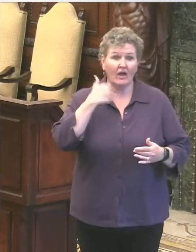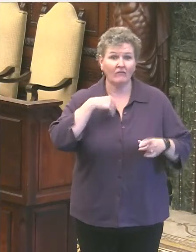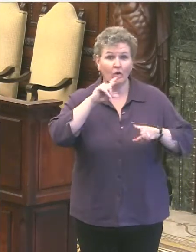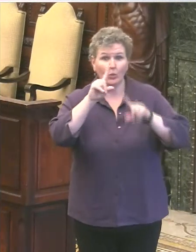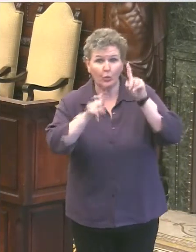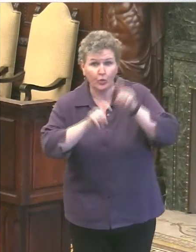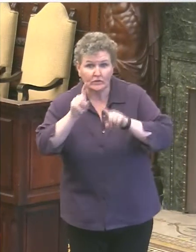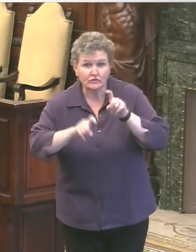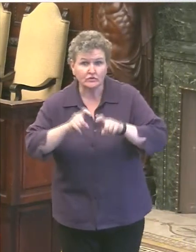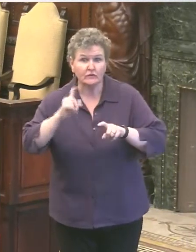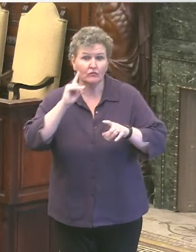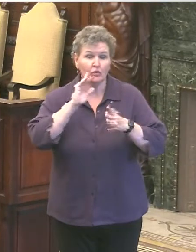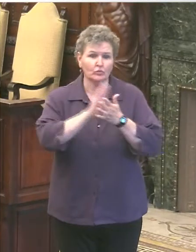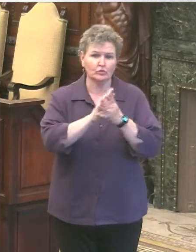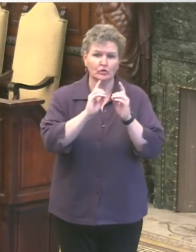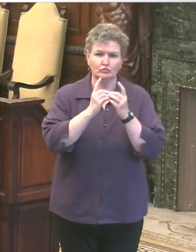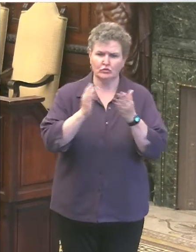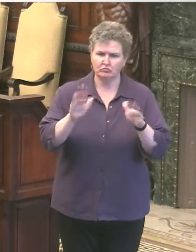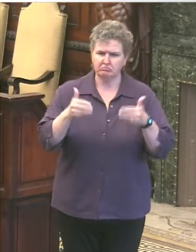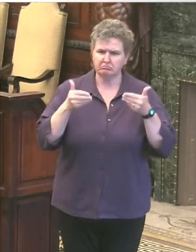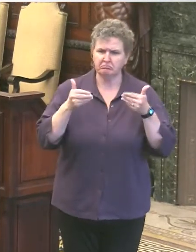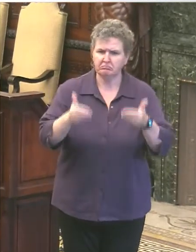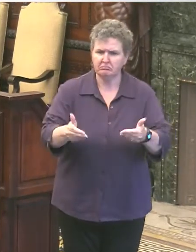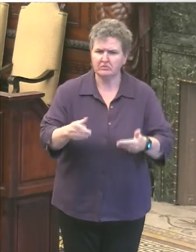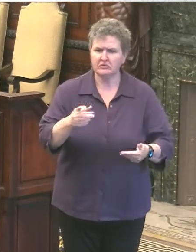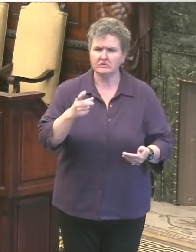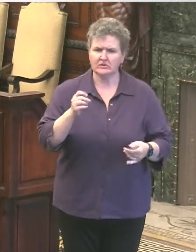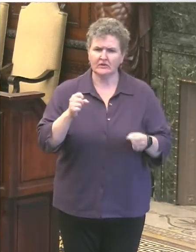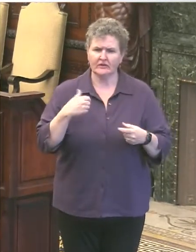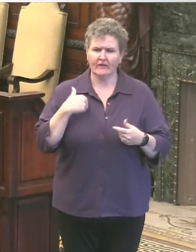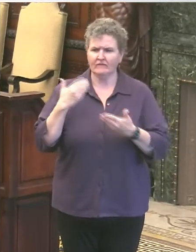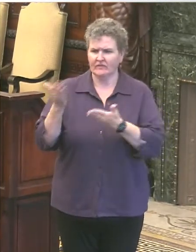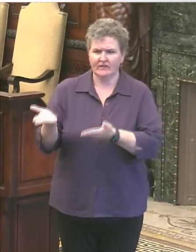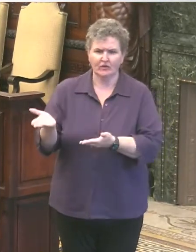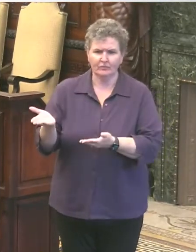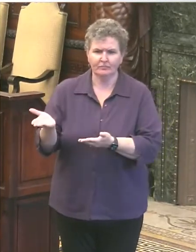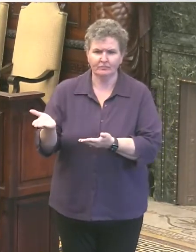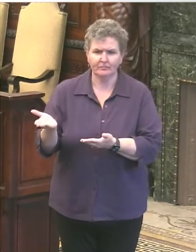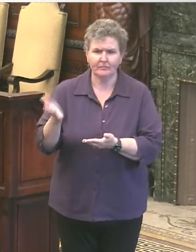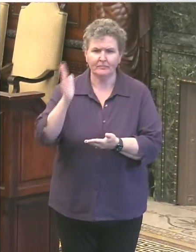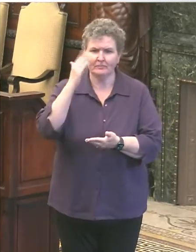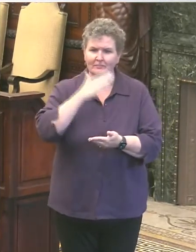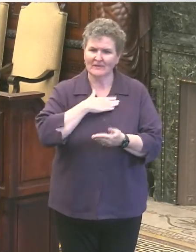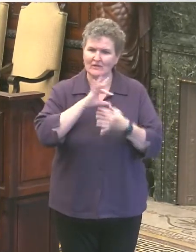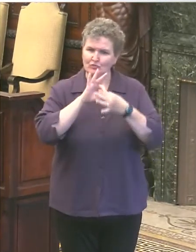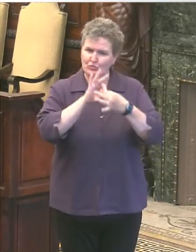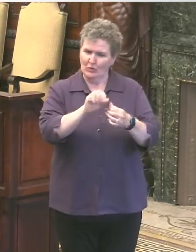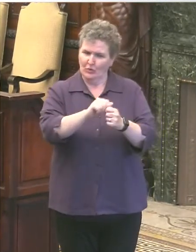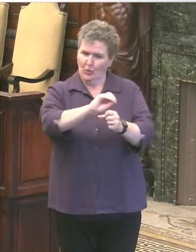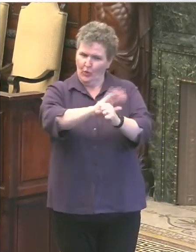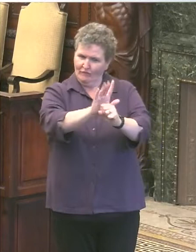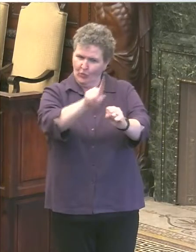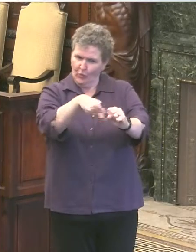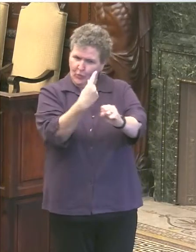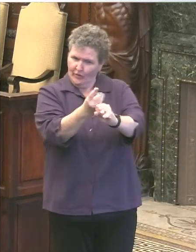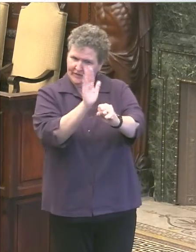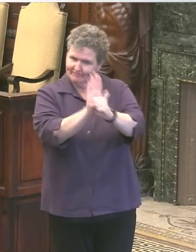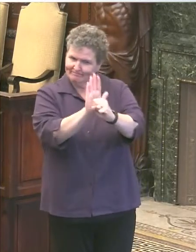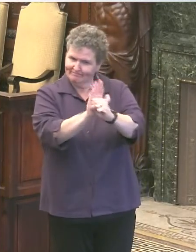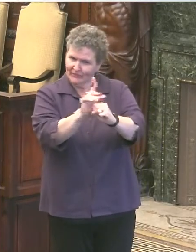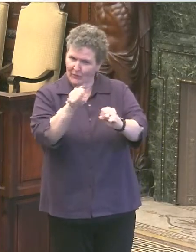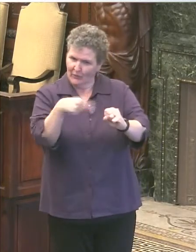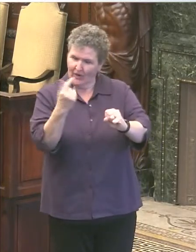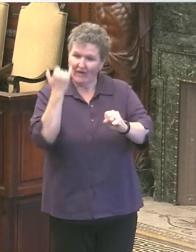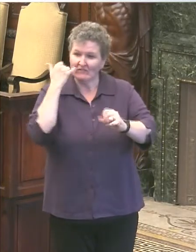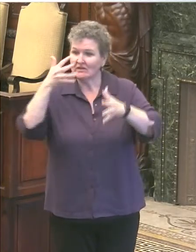to the school district. Please limit your questions to topics related to the COVID-19 pandemic. And if time permits,